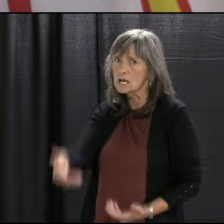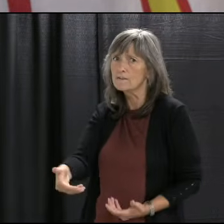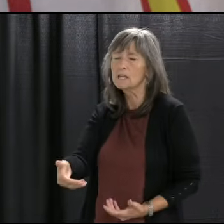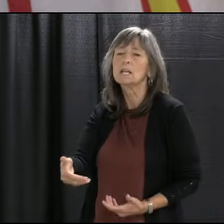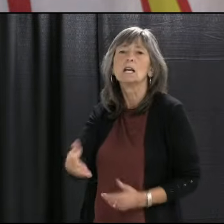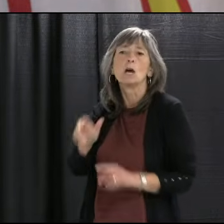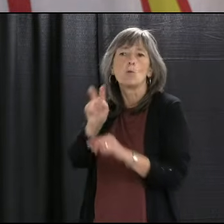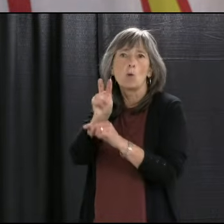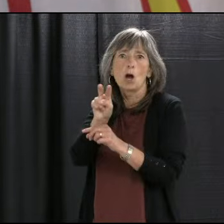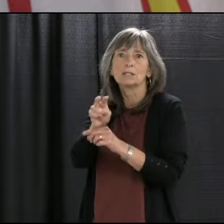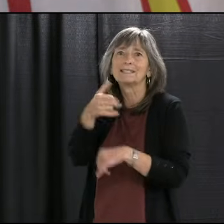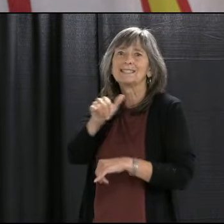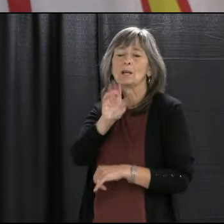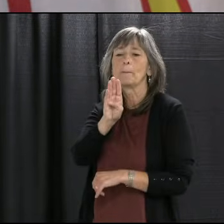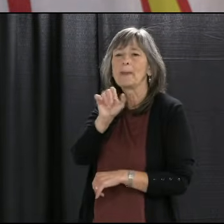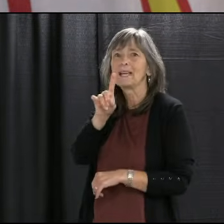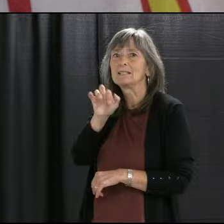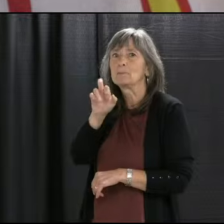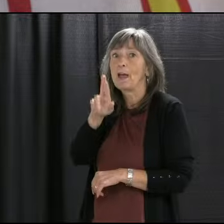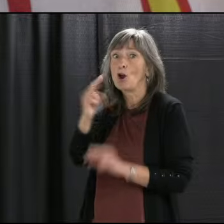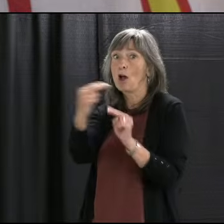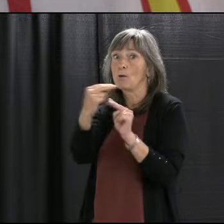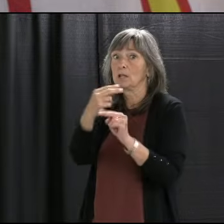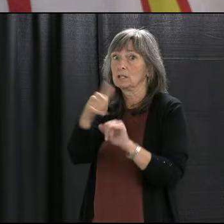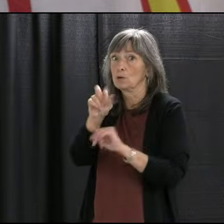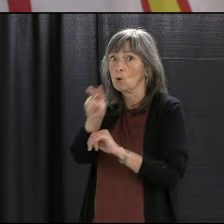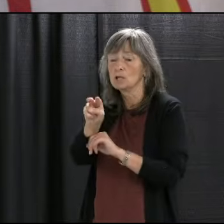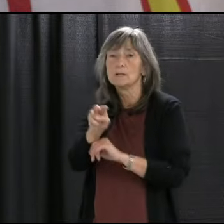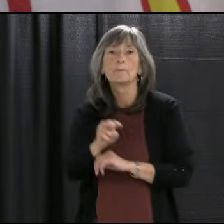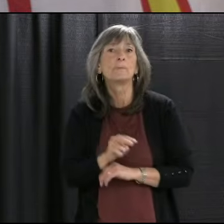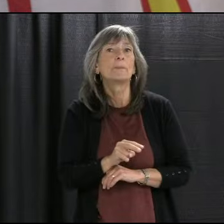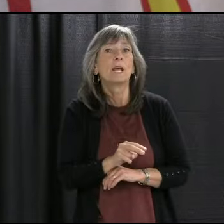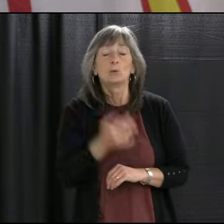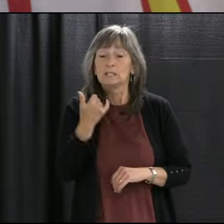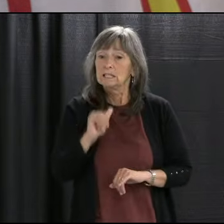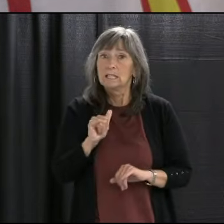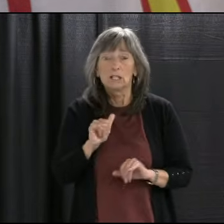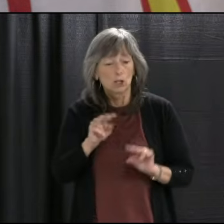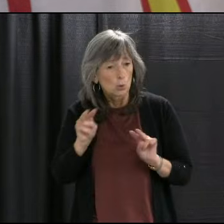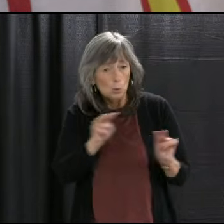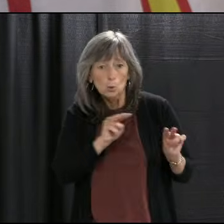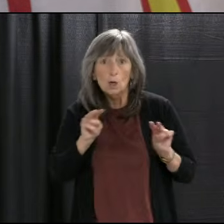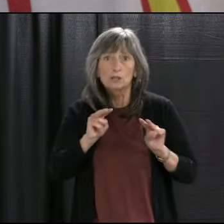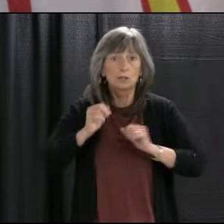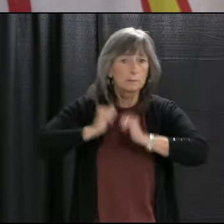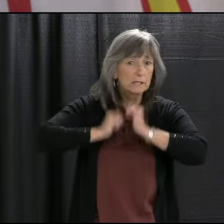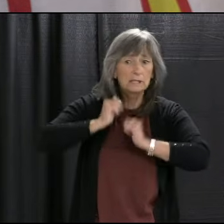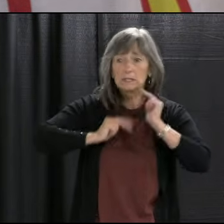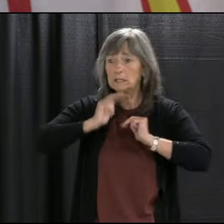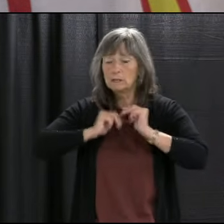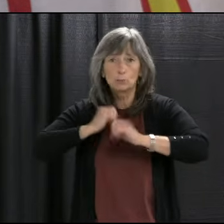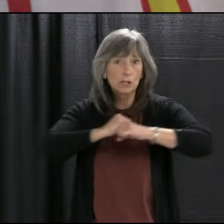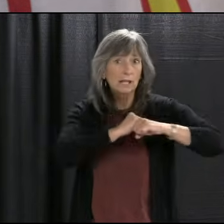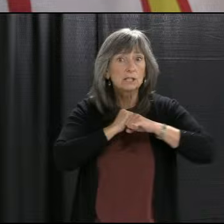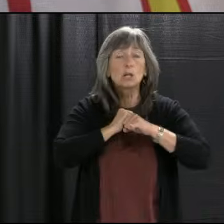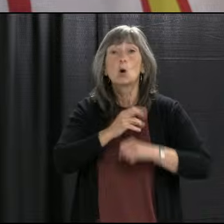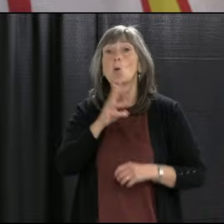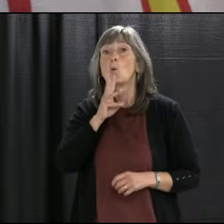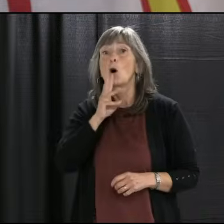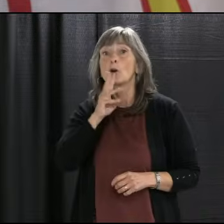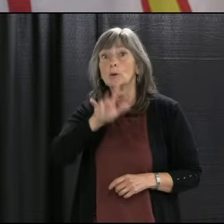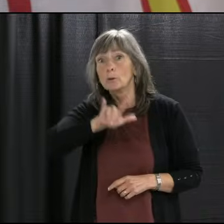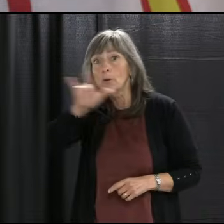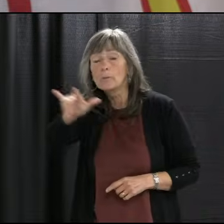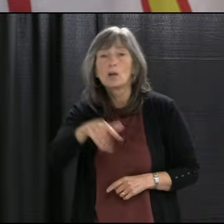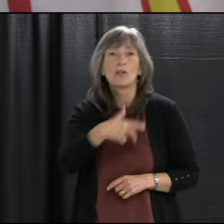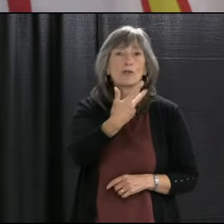Bay d'Espoir Highway. Ground crews are working the fire line and overseeing structure protection. We have a water bomber, 3